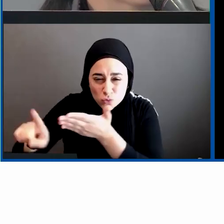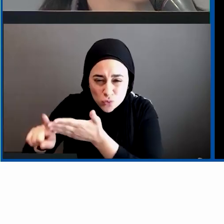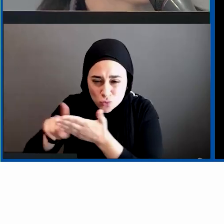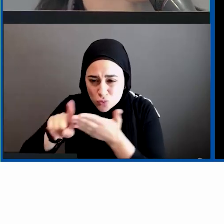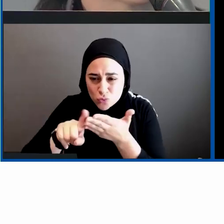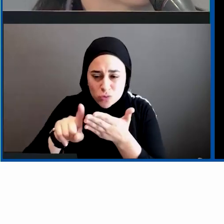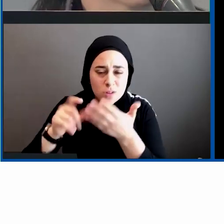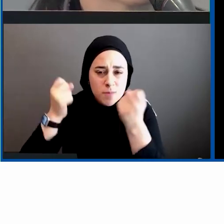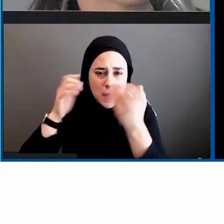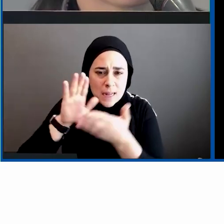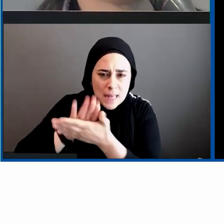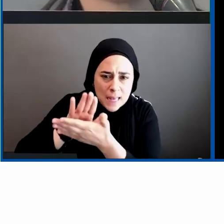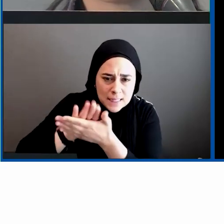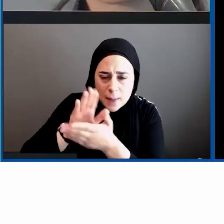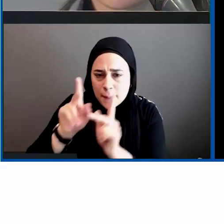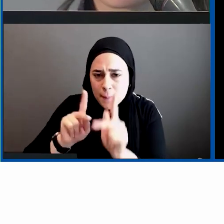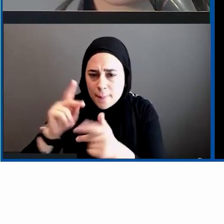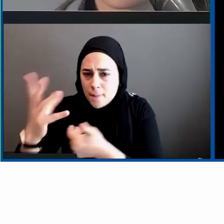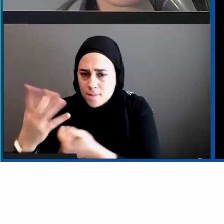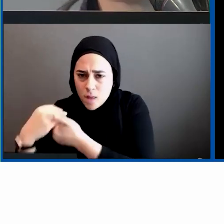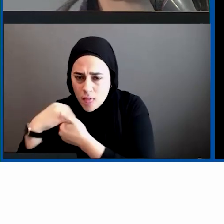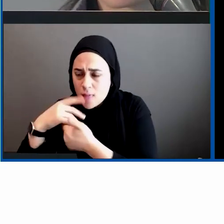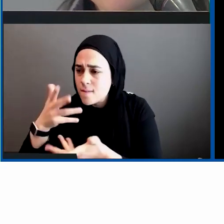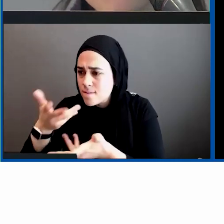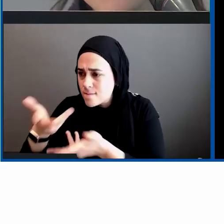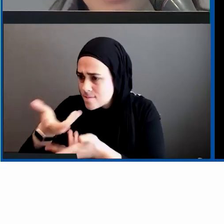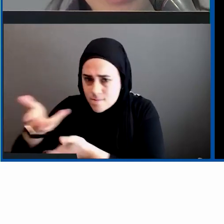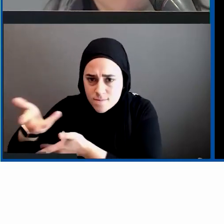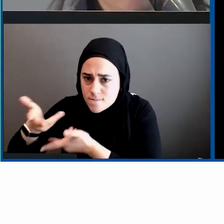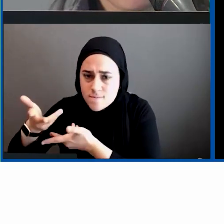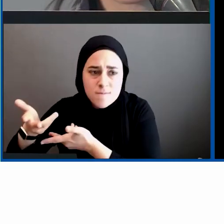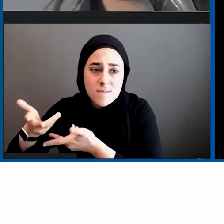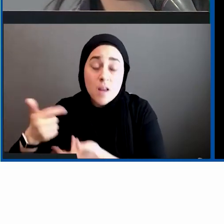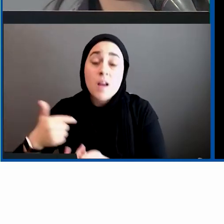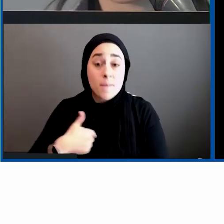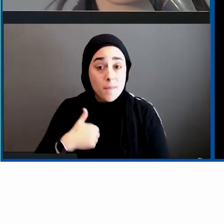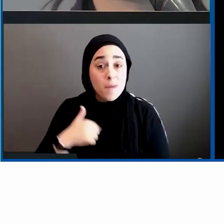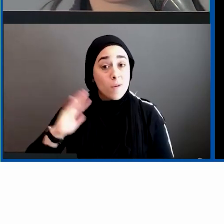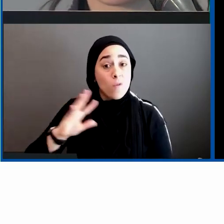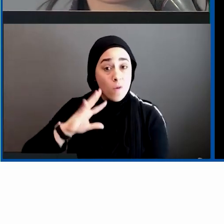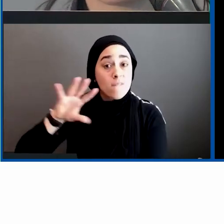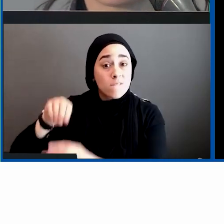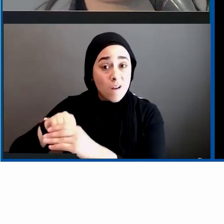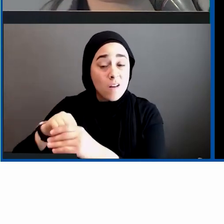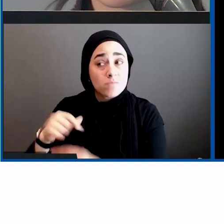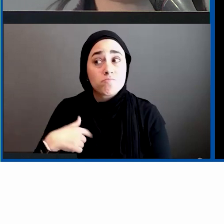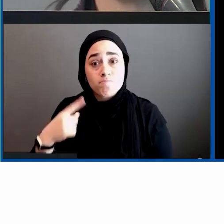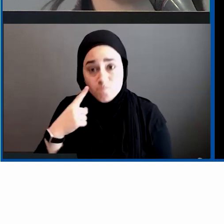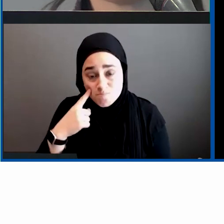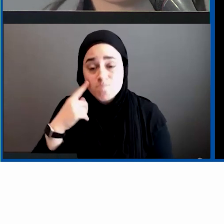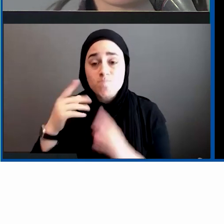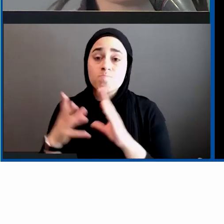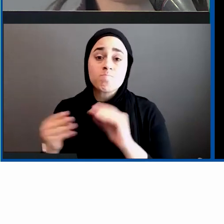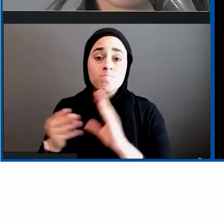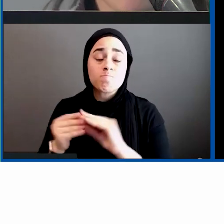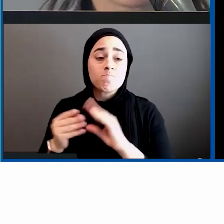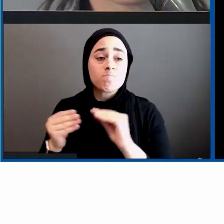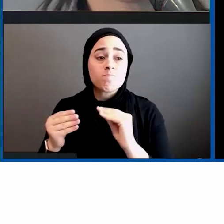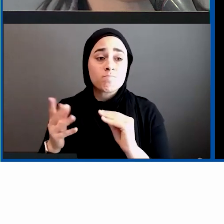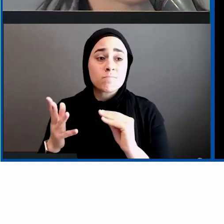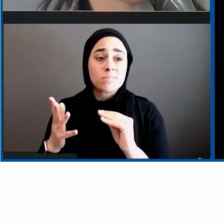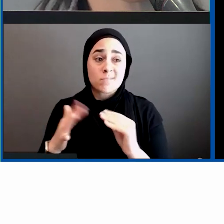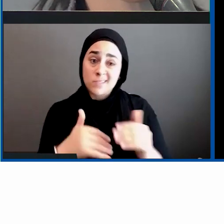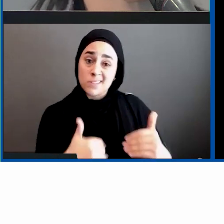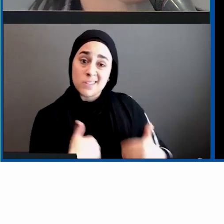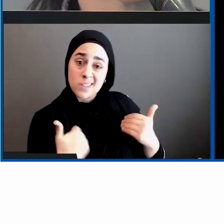of academics and others testify. I was one of those folks that testified around how young